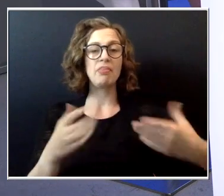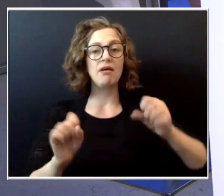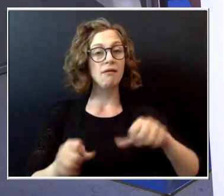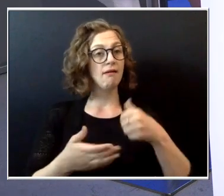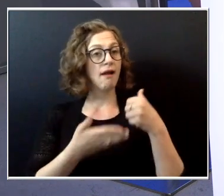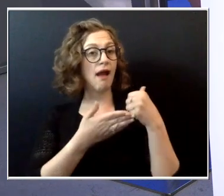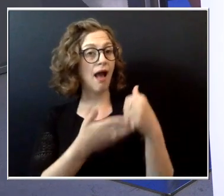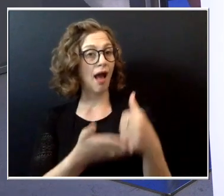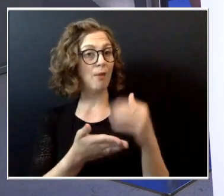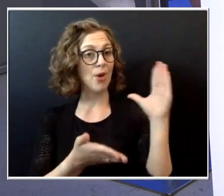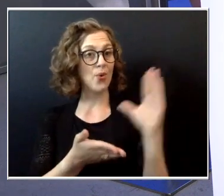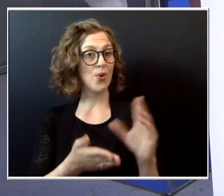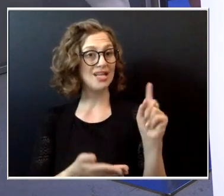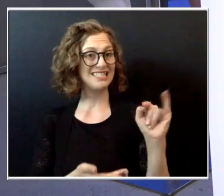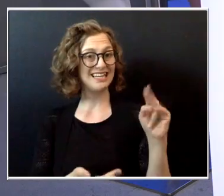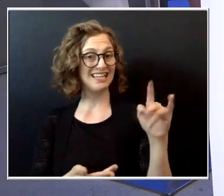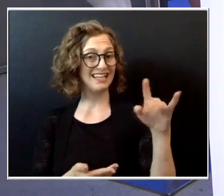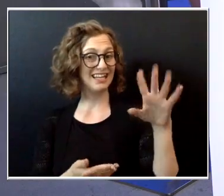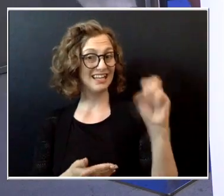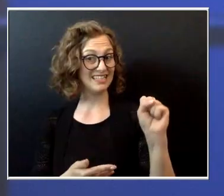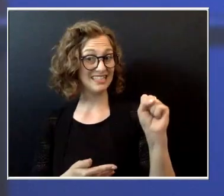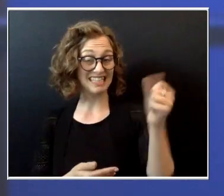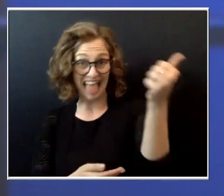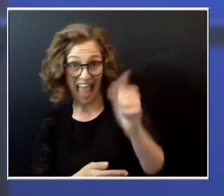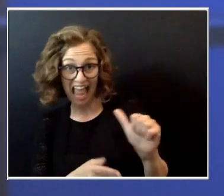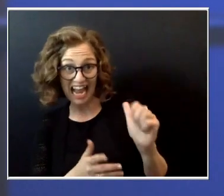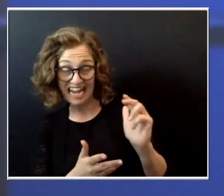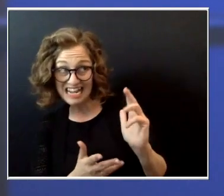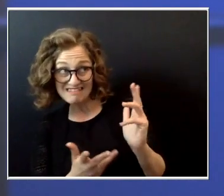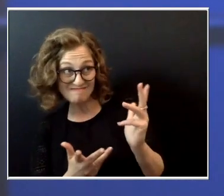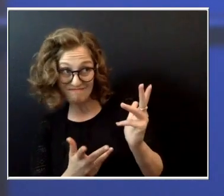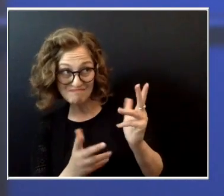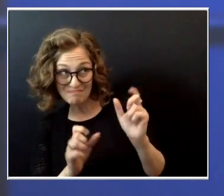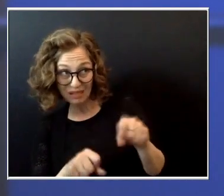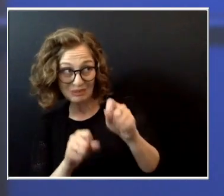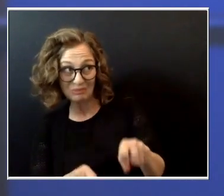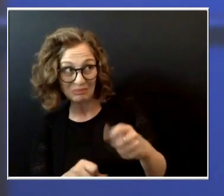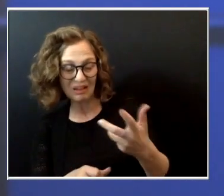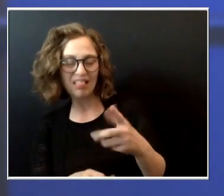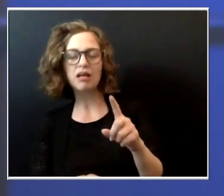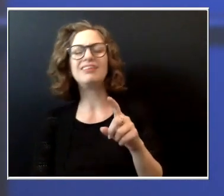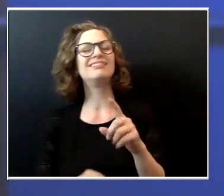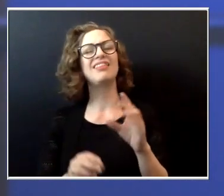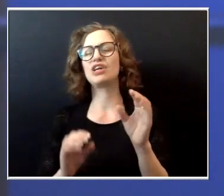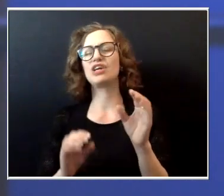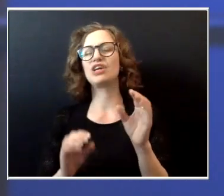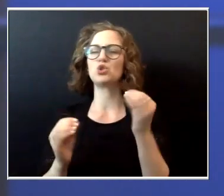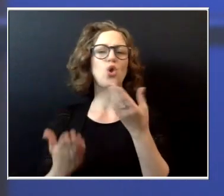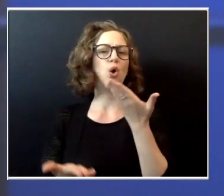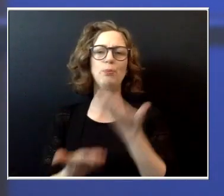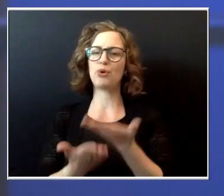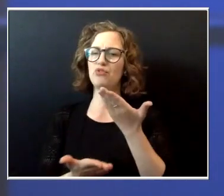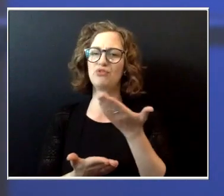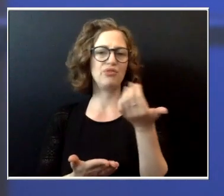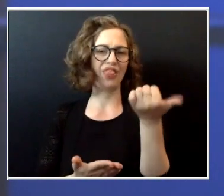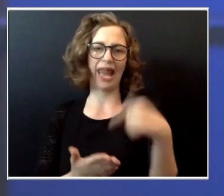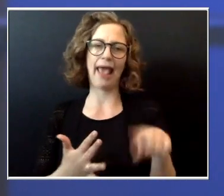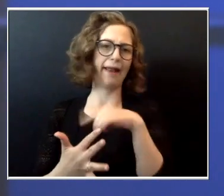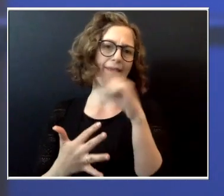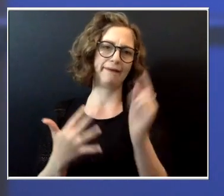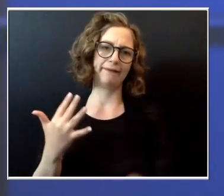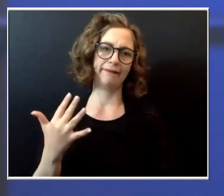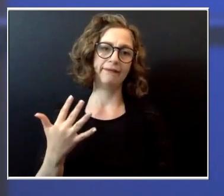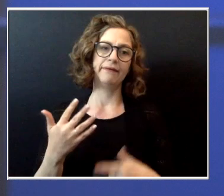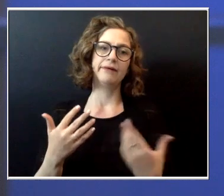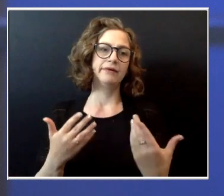I'll let you take it. Nothing has ever been shown to work. So there's some herbal preparations,